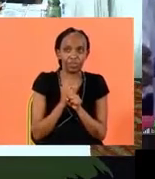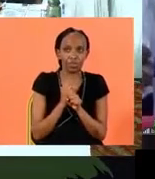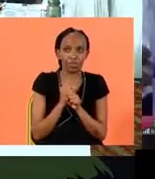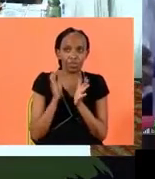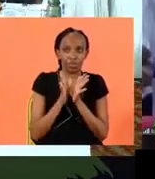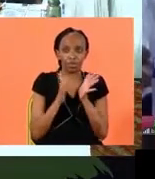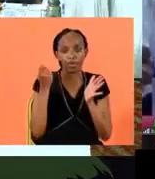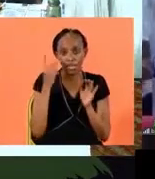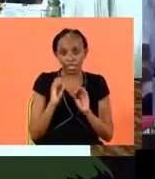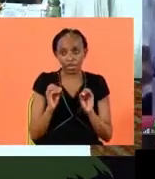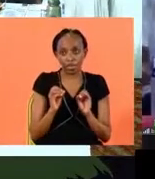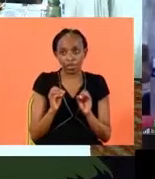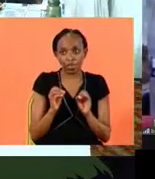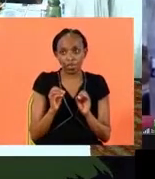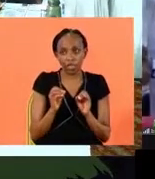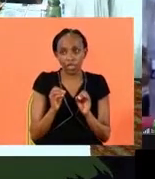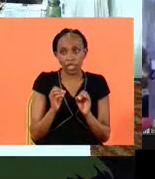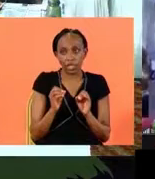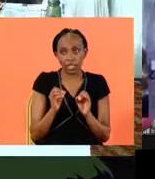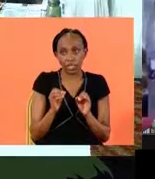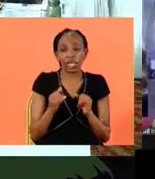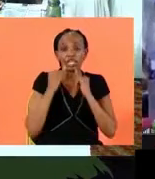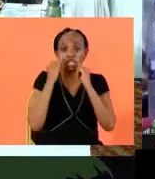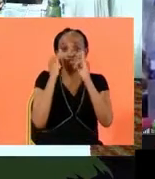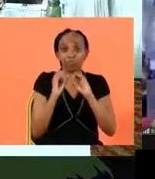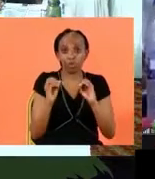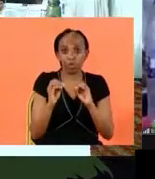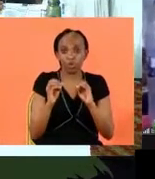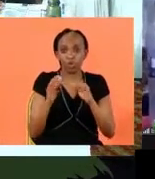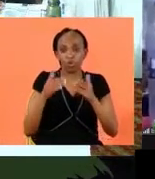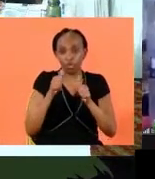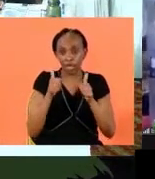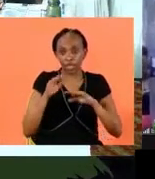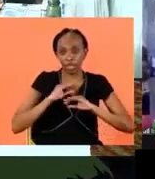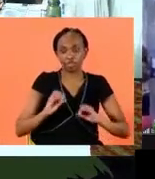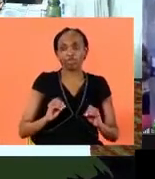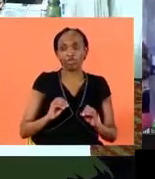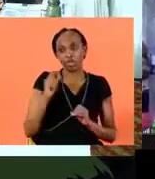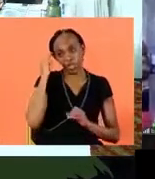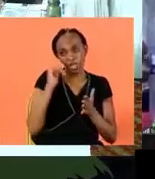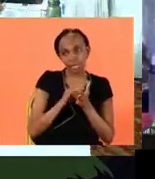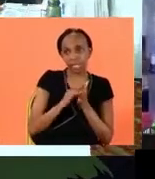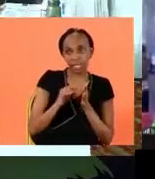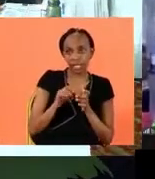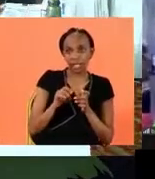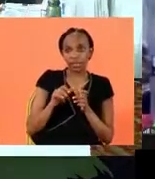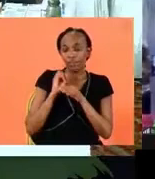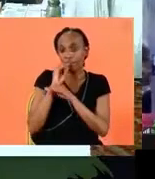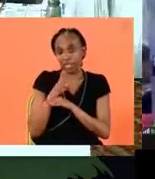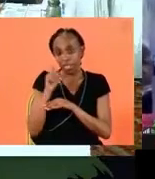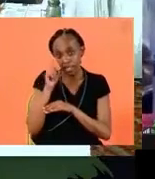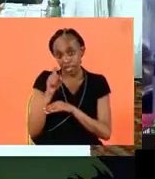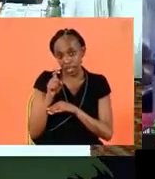do not understand. They are not informed well enough. So I think that media really